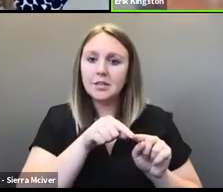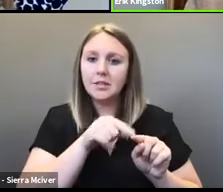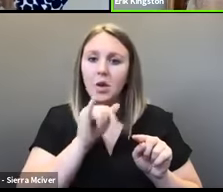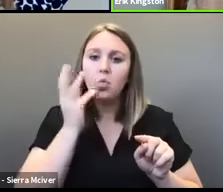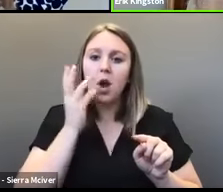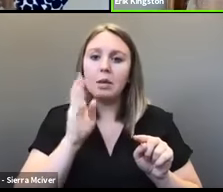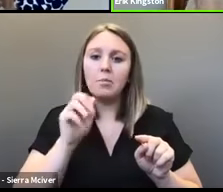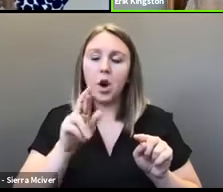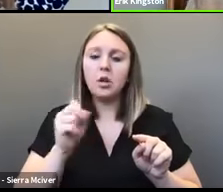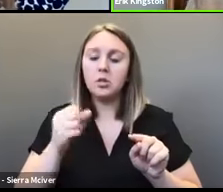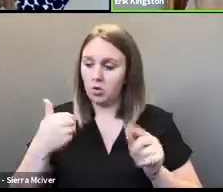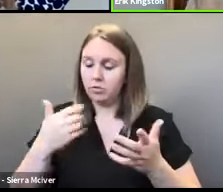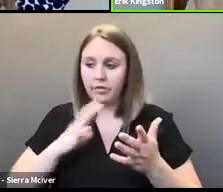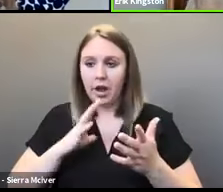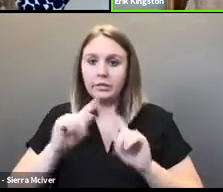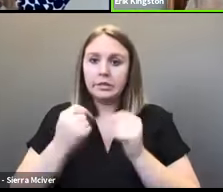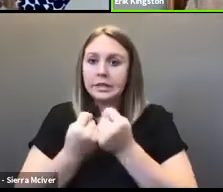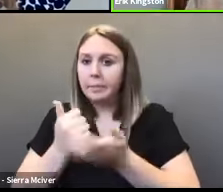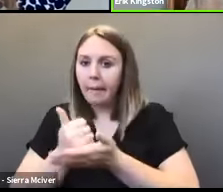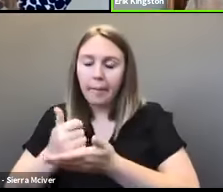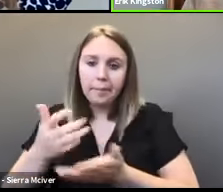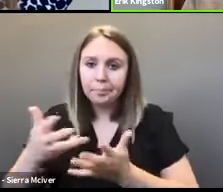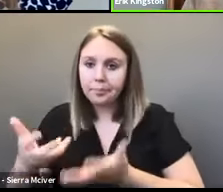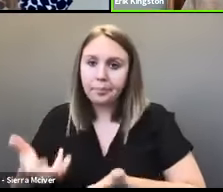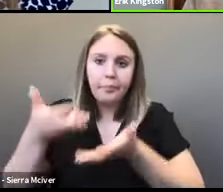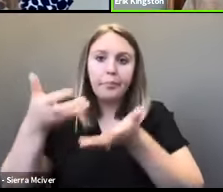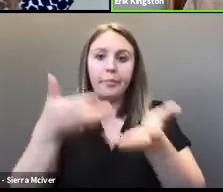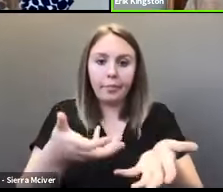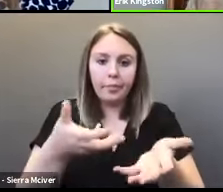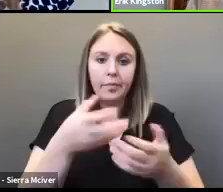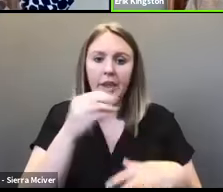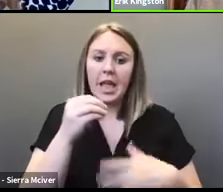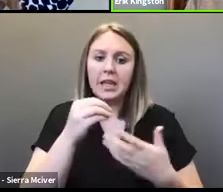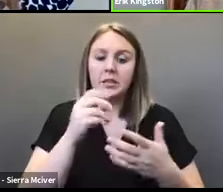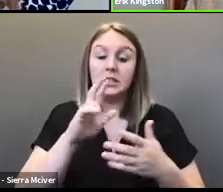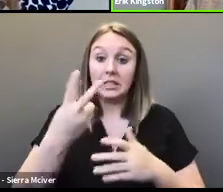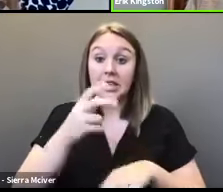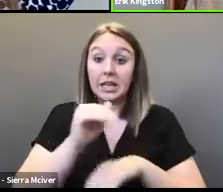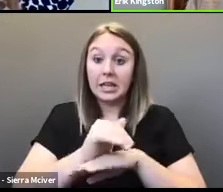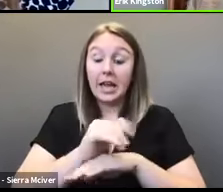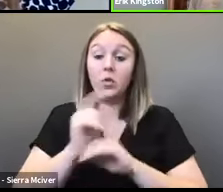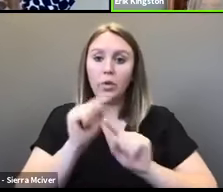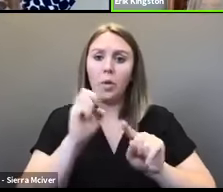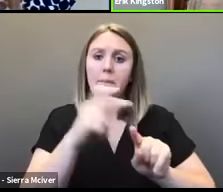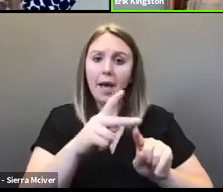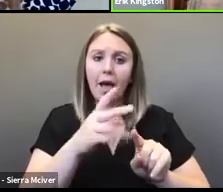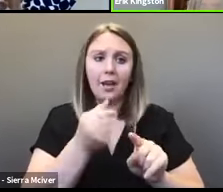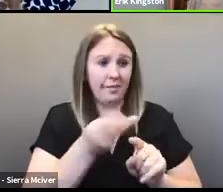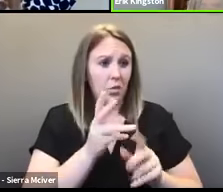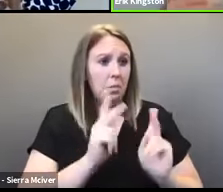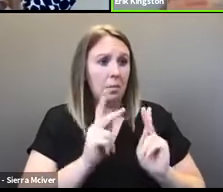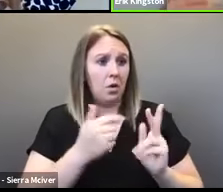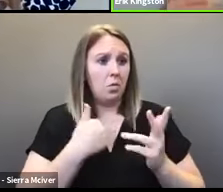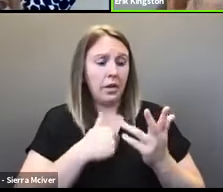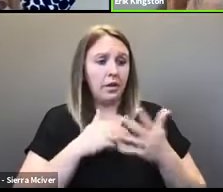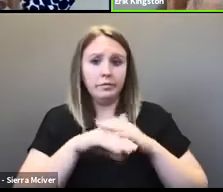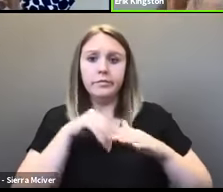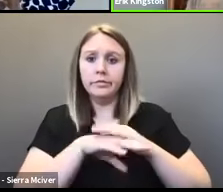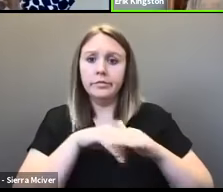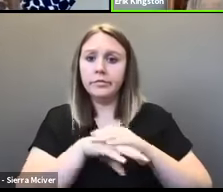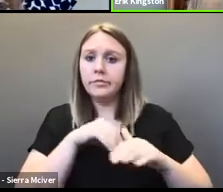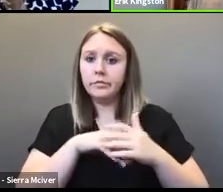the second night and there were about a 10 of us, you know, in and out of there. And so, you know, it occurred to me that those steps were not just a barrier to